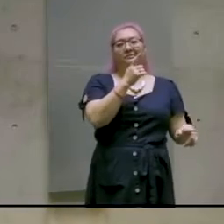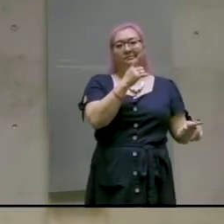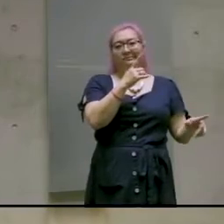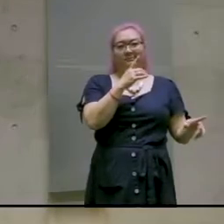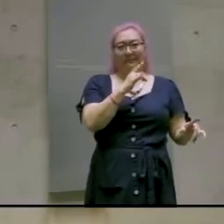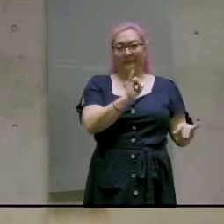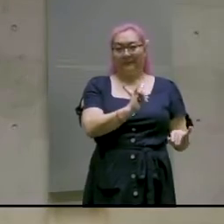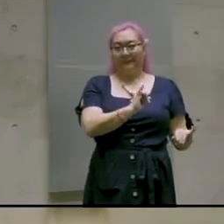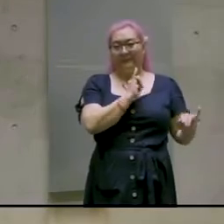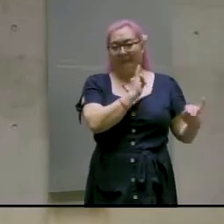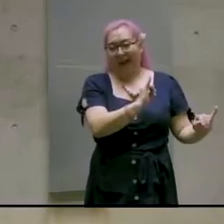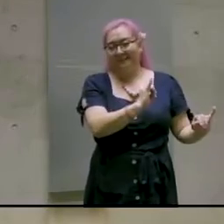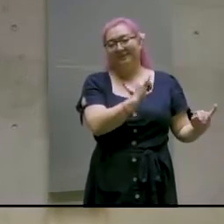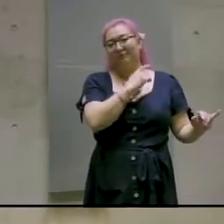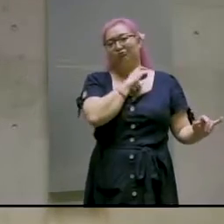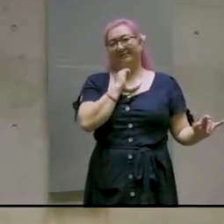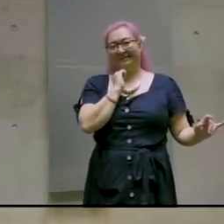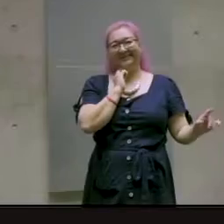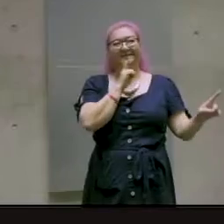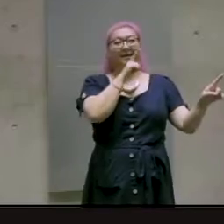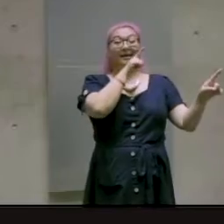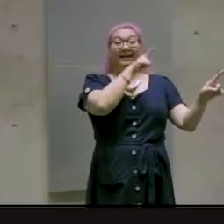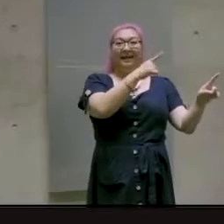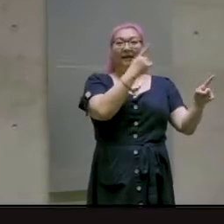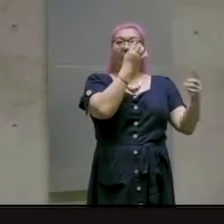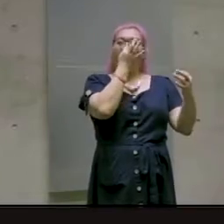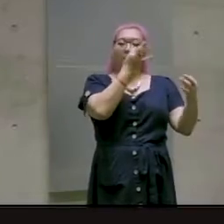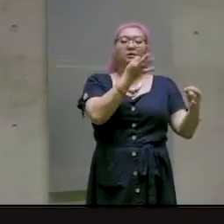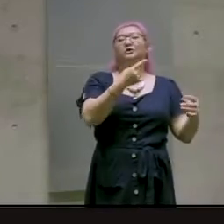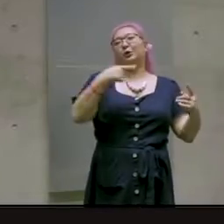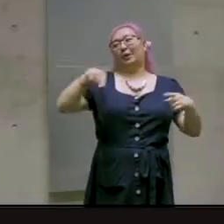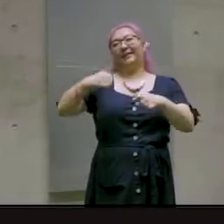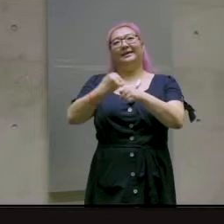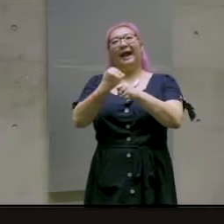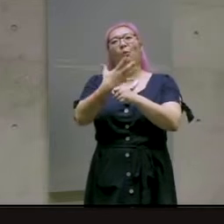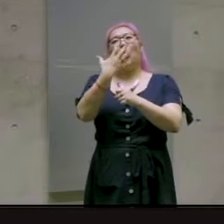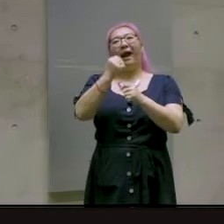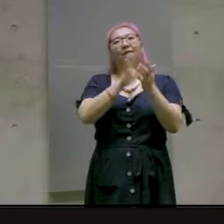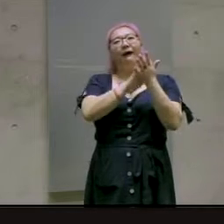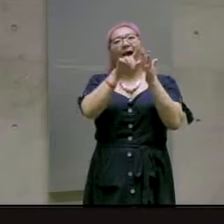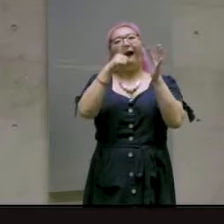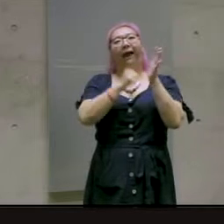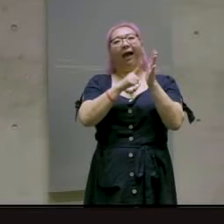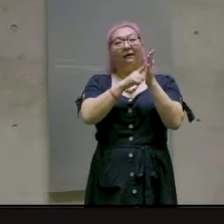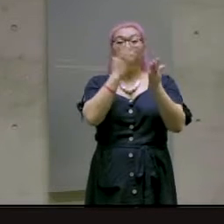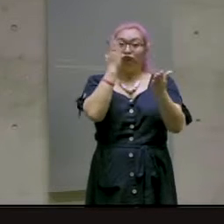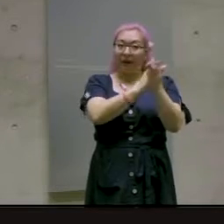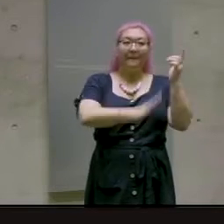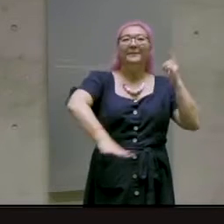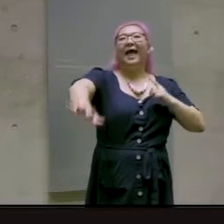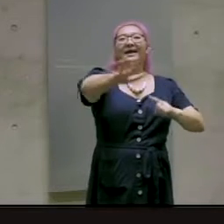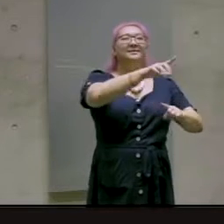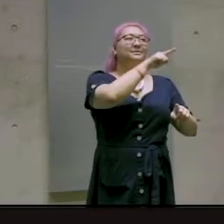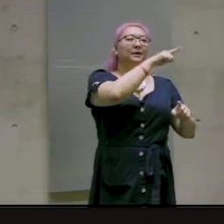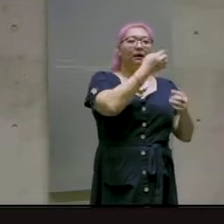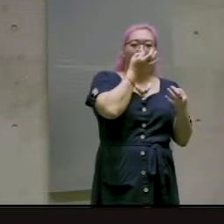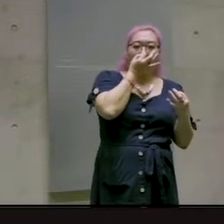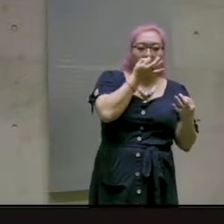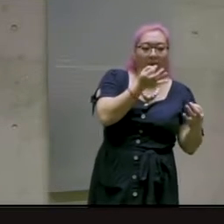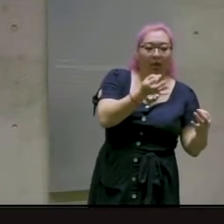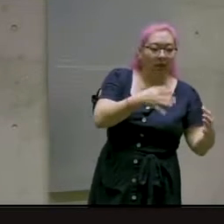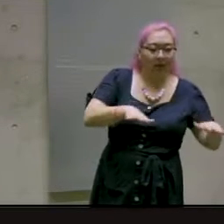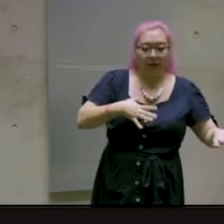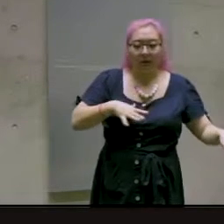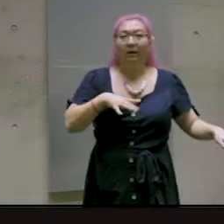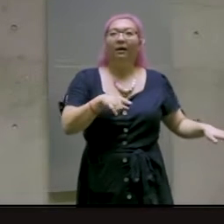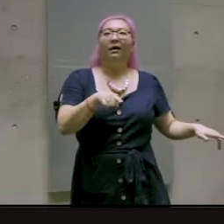setting, so that's less abstract than it might sound. And with his journey with the player can kind of lead him to a few different endings based on both what